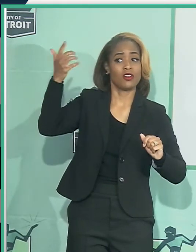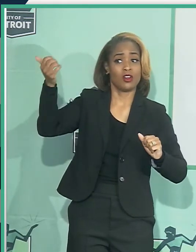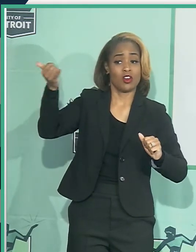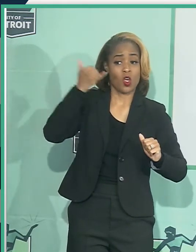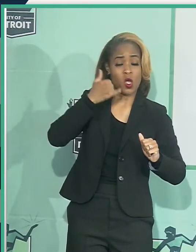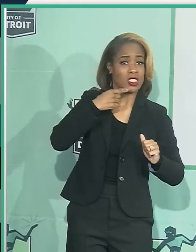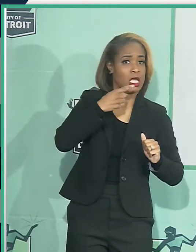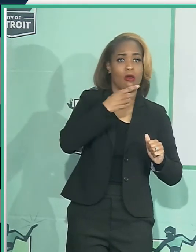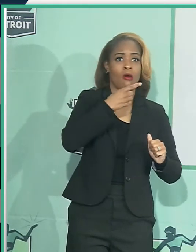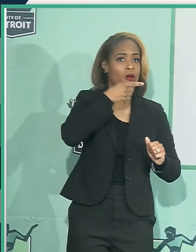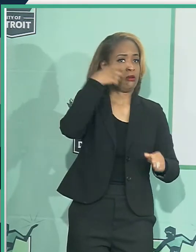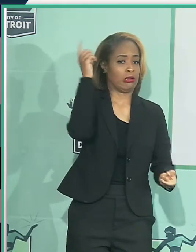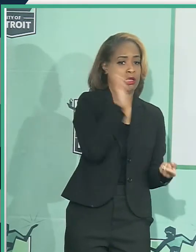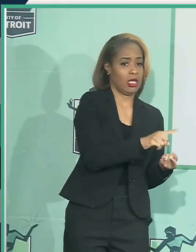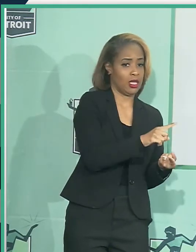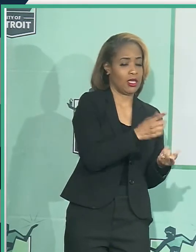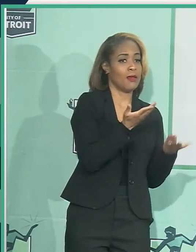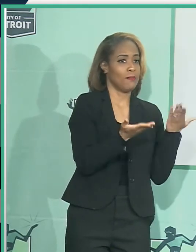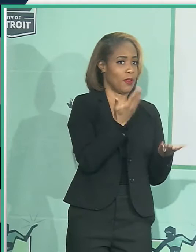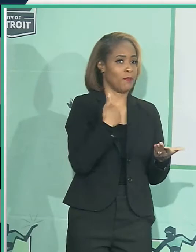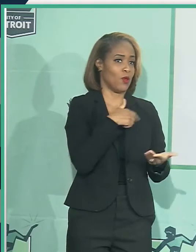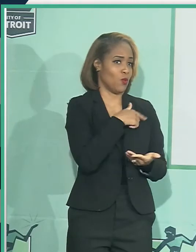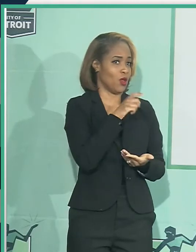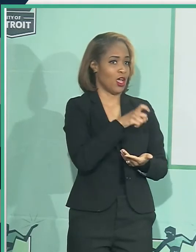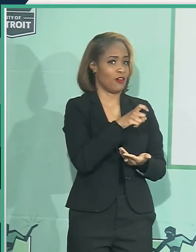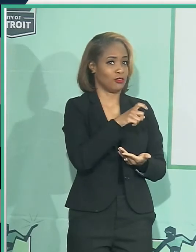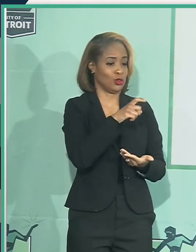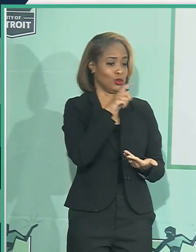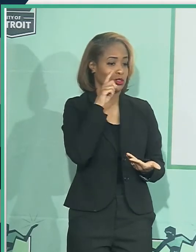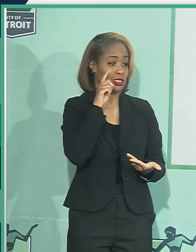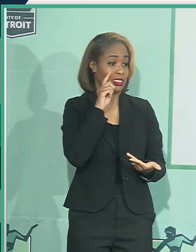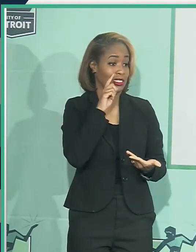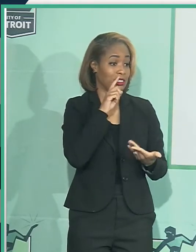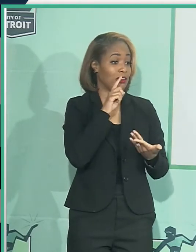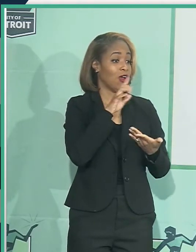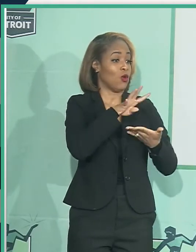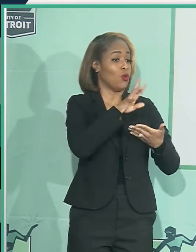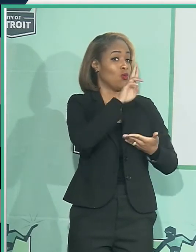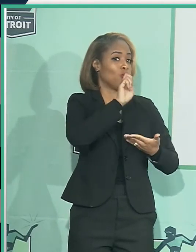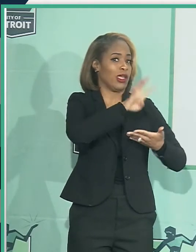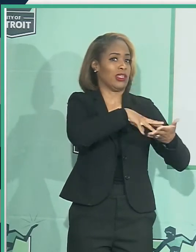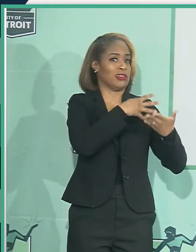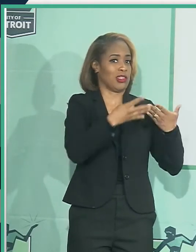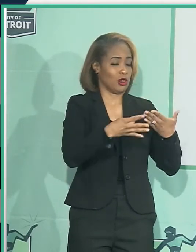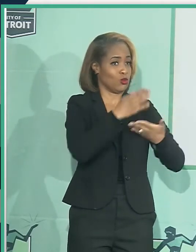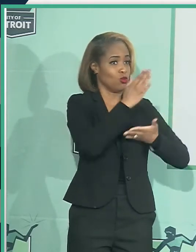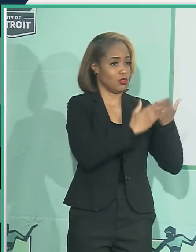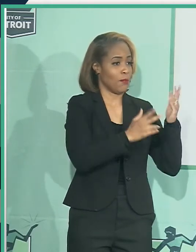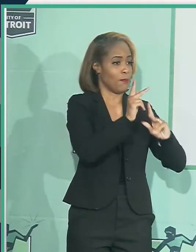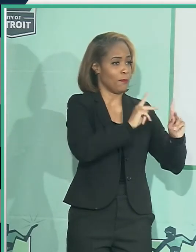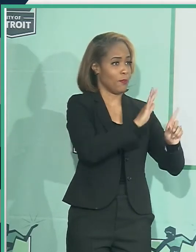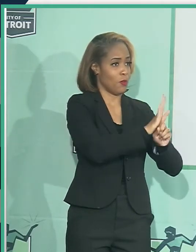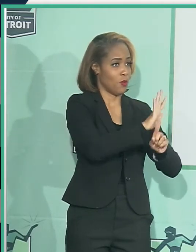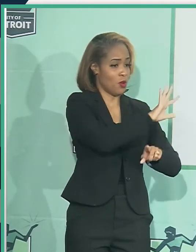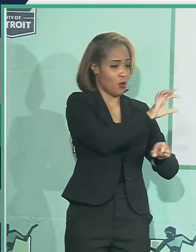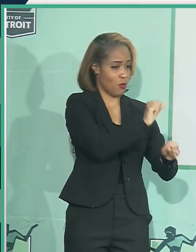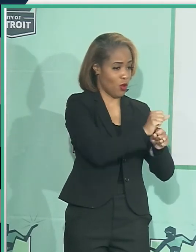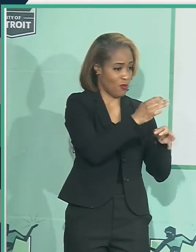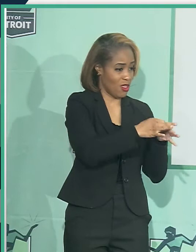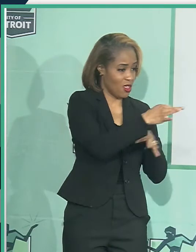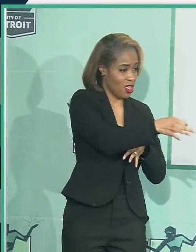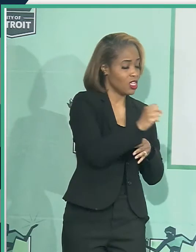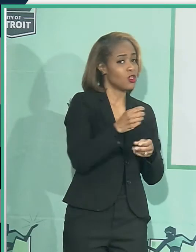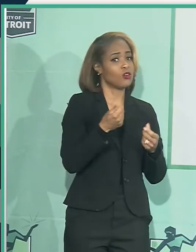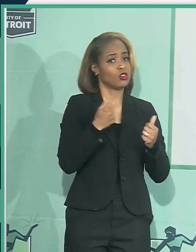in half, we may have to take some people and push them back a few days. So what we're trying to do is go with our